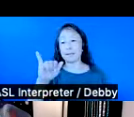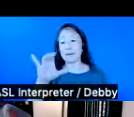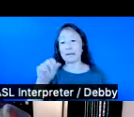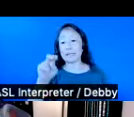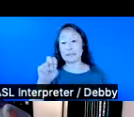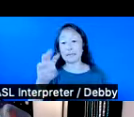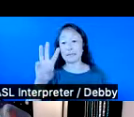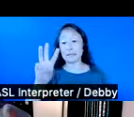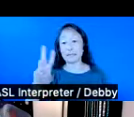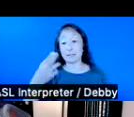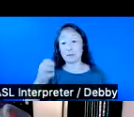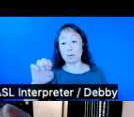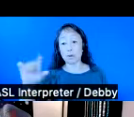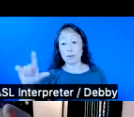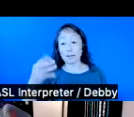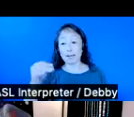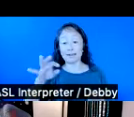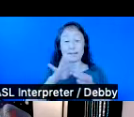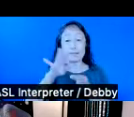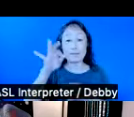spiritual, emotional, body, and mind.